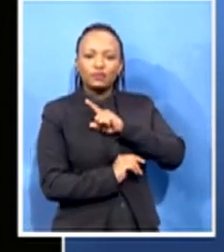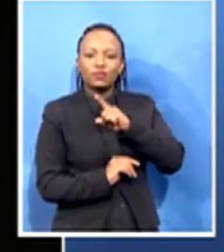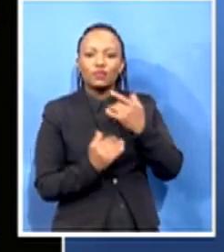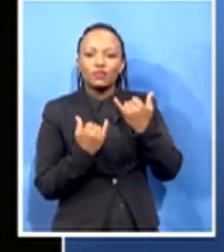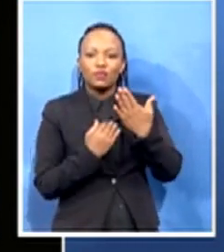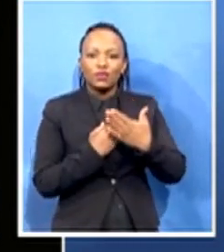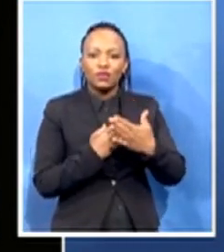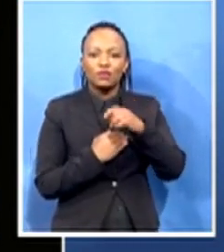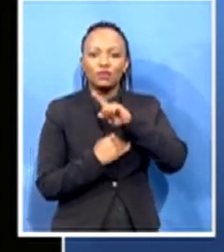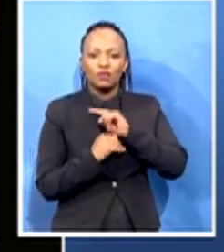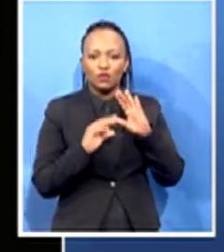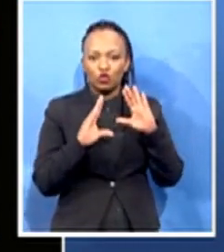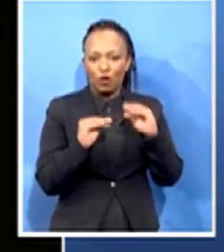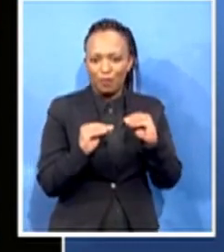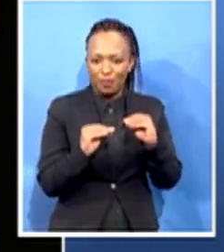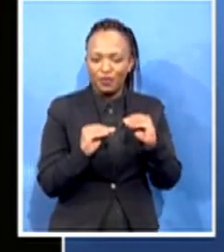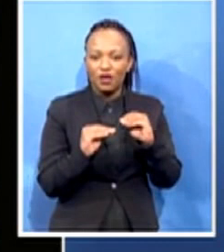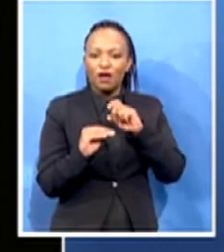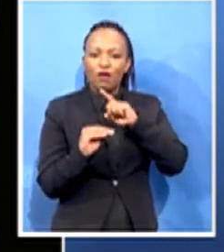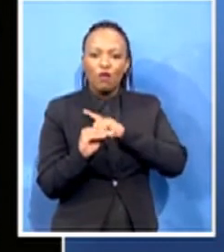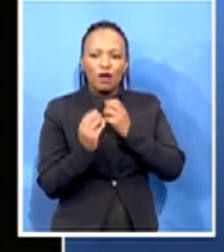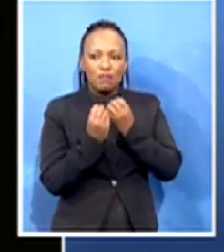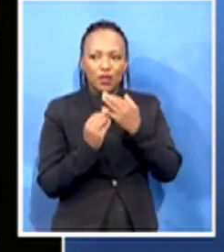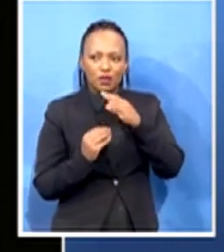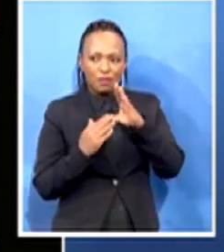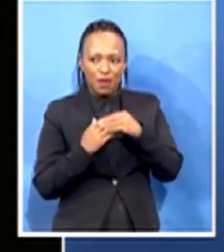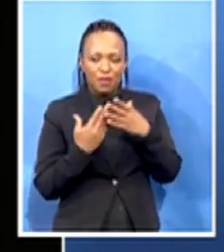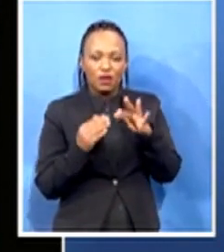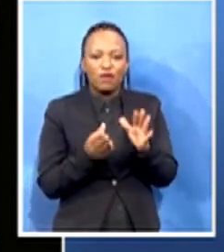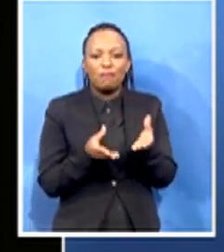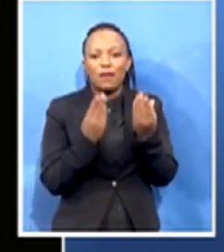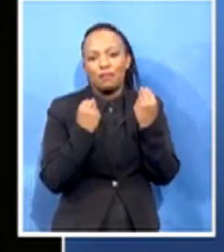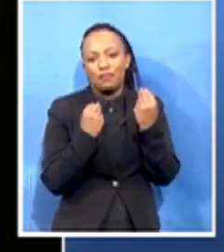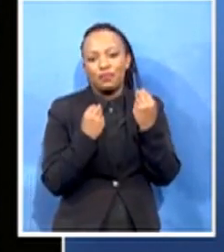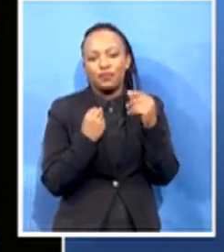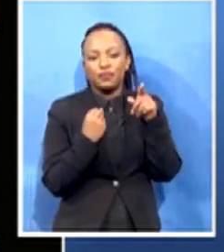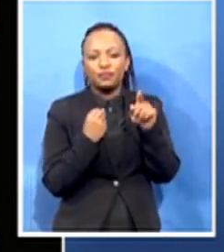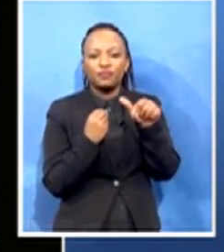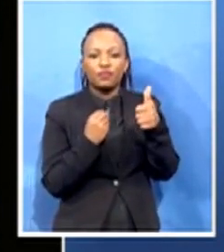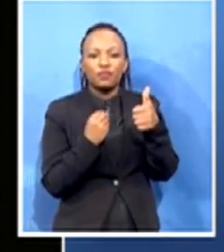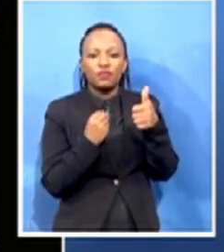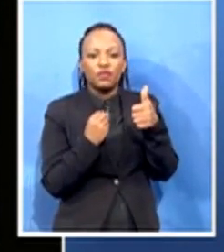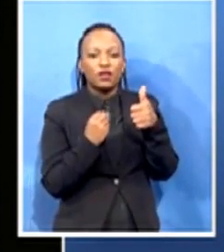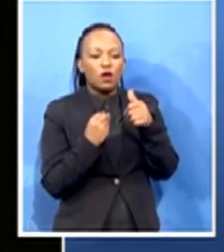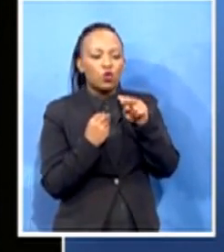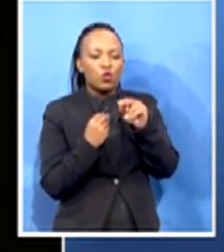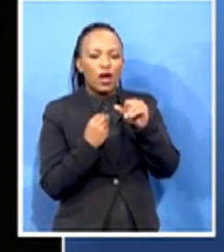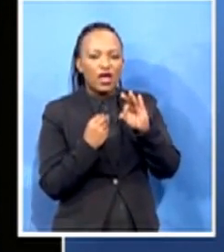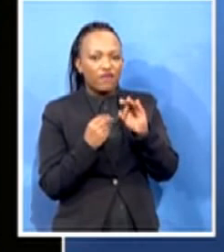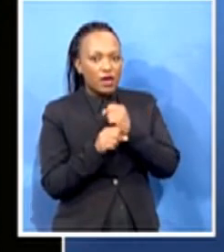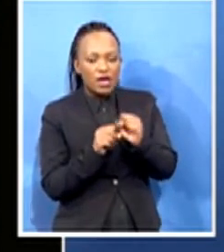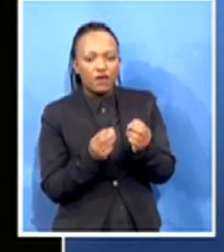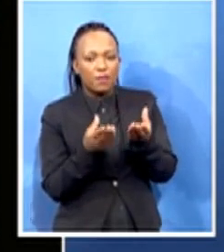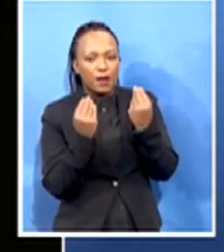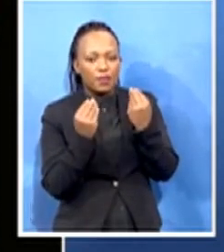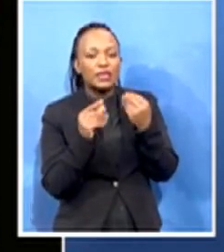speak, there are members that did not get their either TERS or UIF. And I want to also make the distinction because